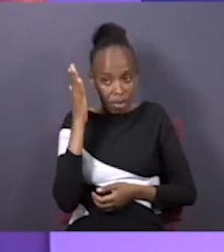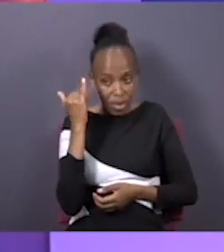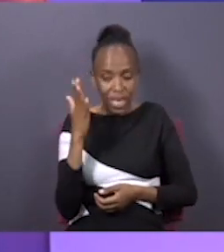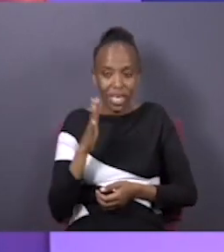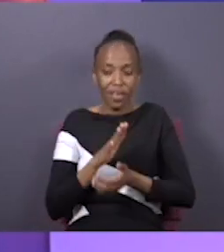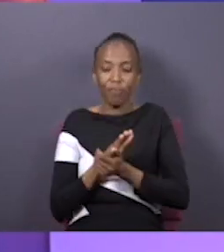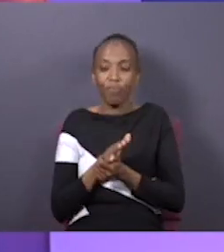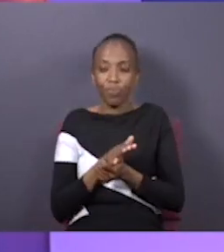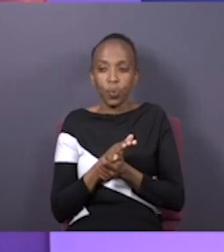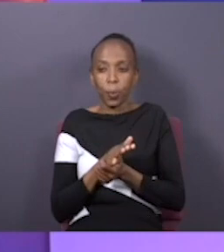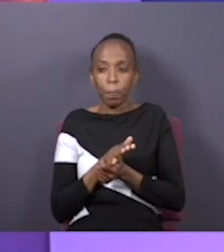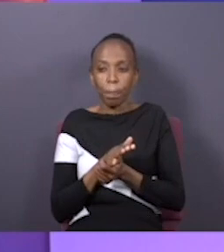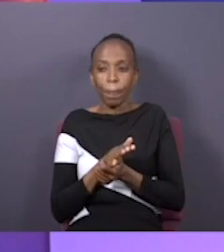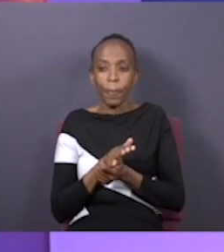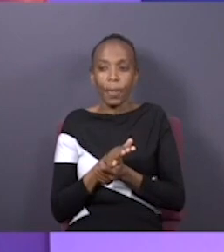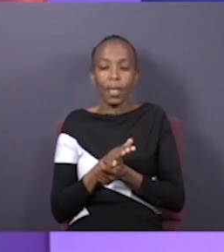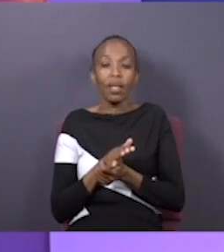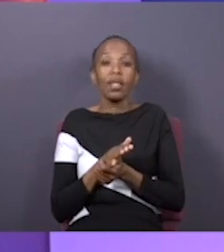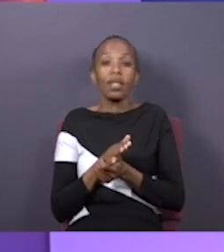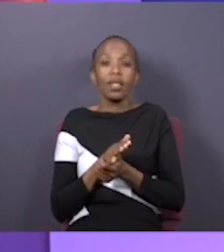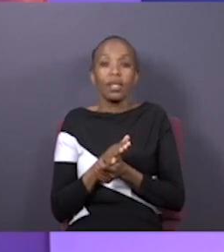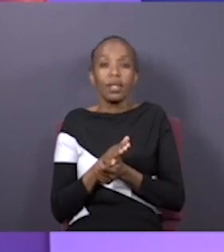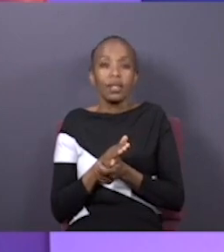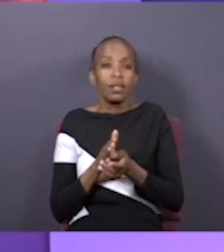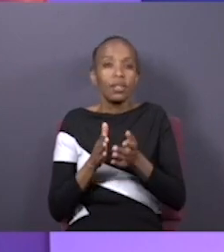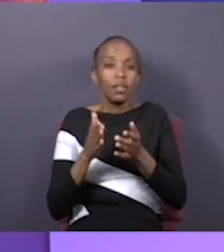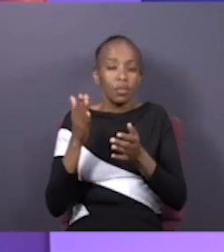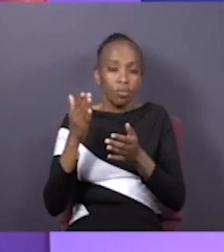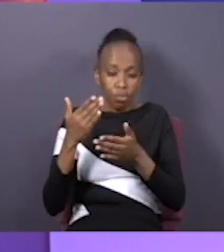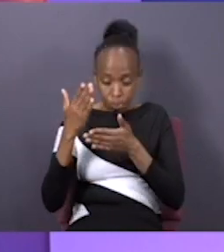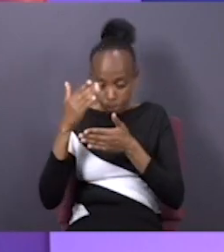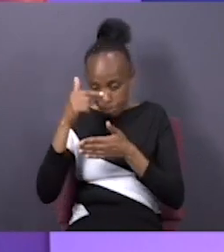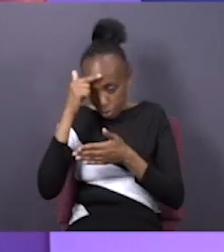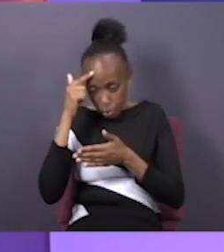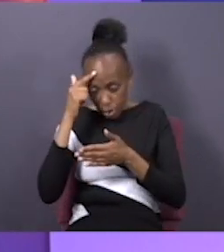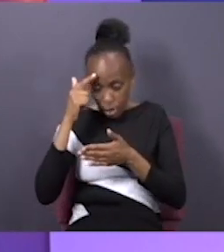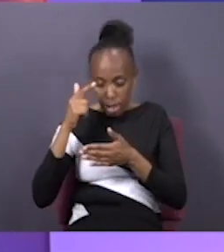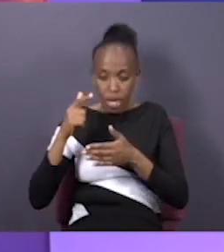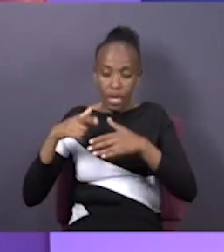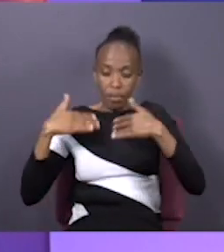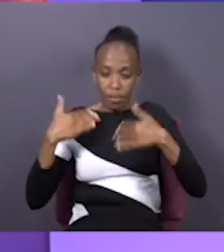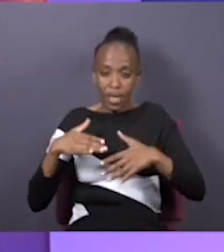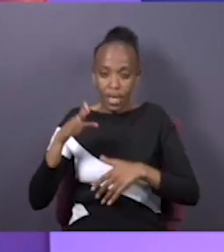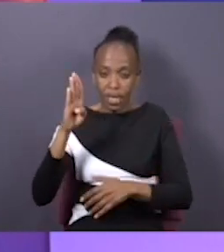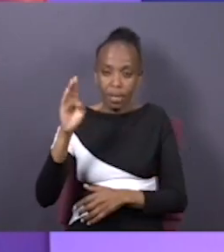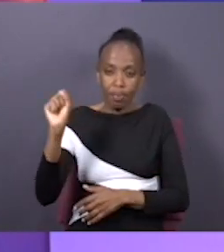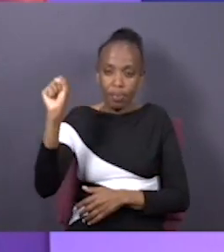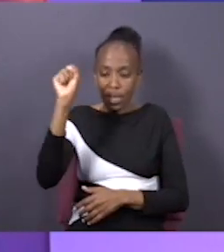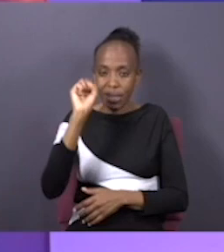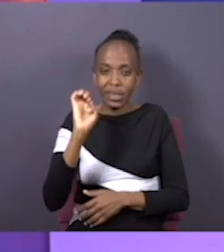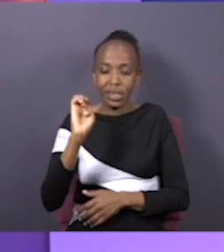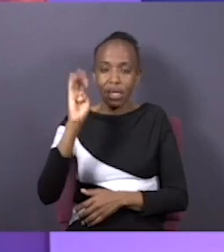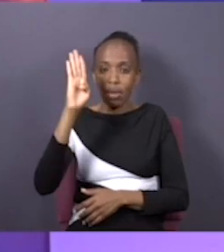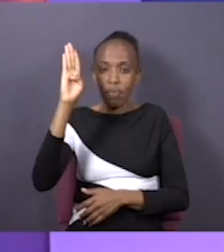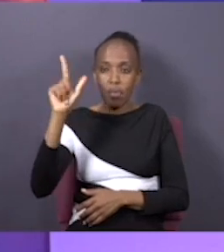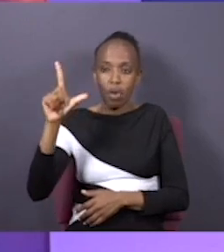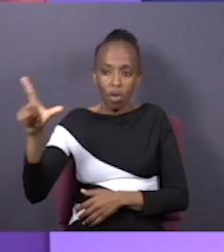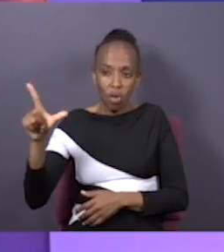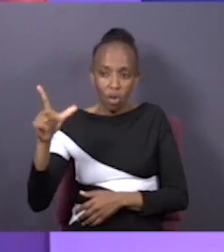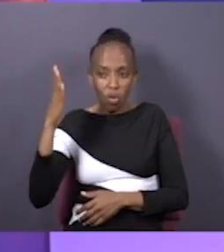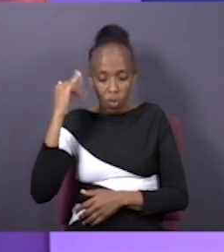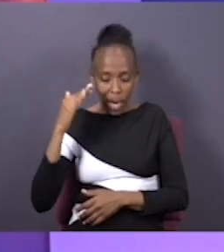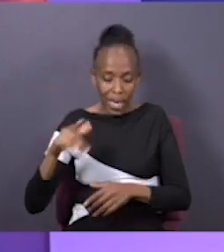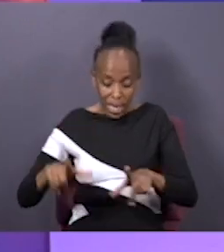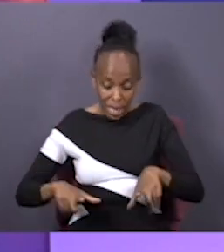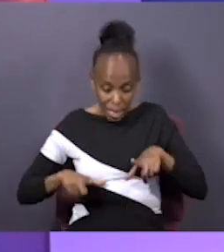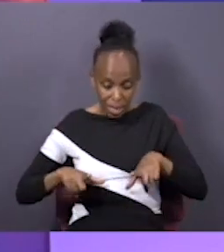that. The fact that he had been a semi-professional baseball player, the medals had been withdrawn. He had not